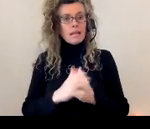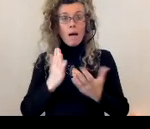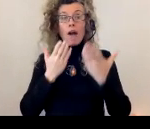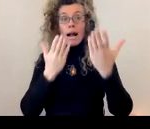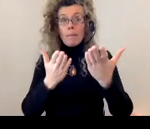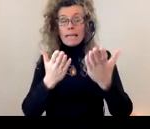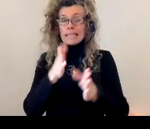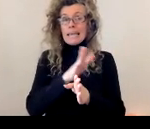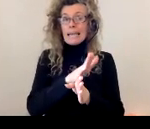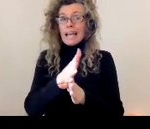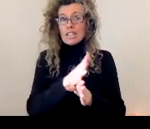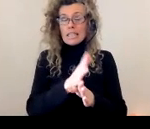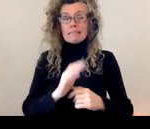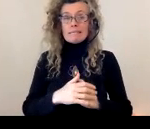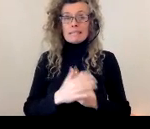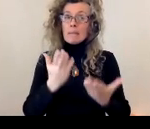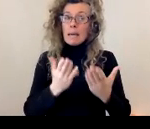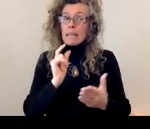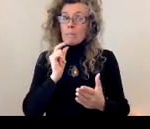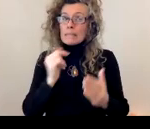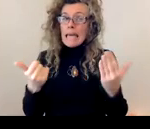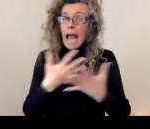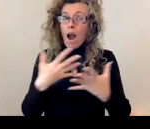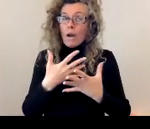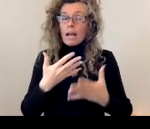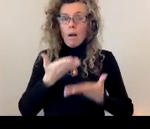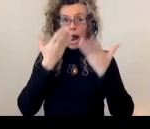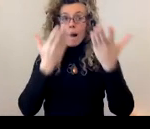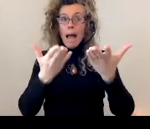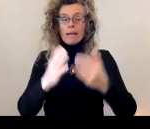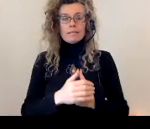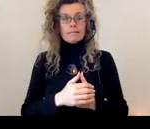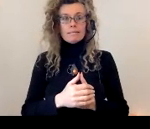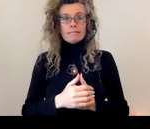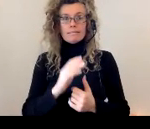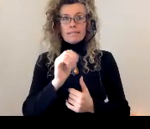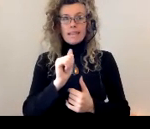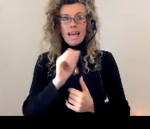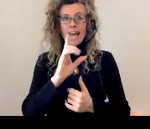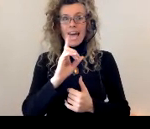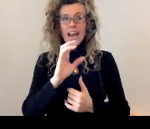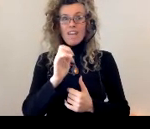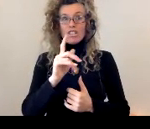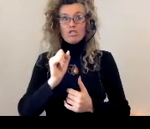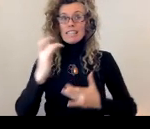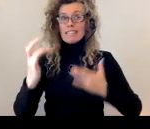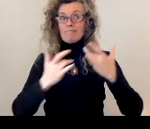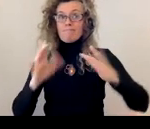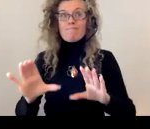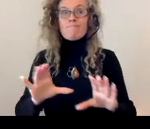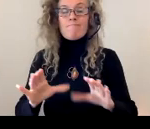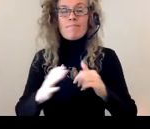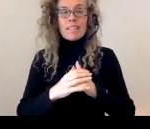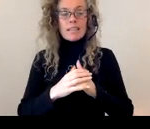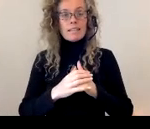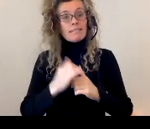edgy, maybe even a little bit scary, very adventurous, and if you handle it right, a